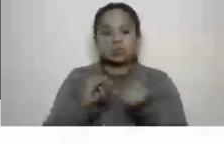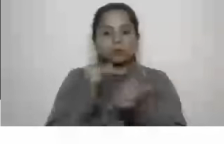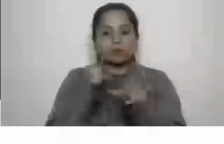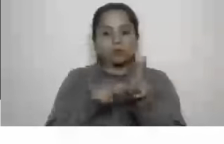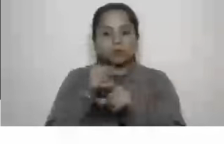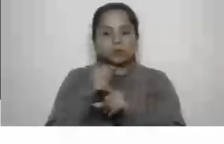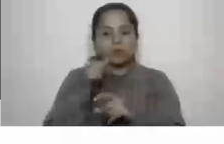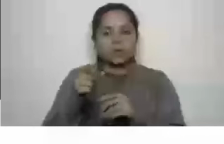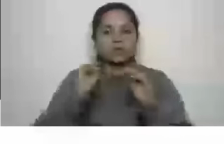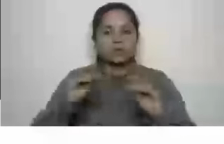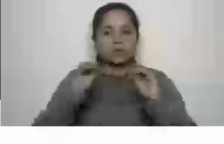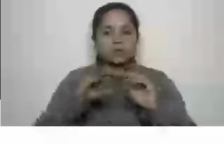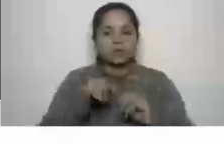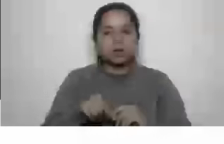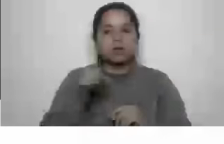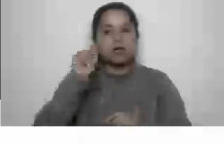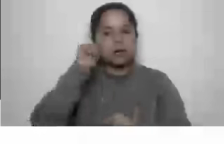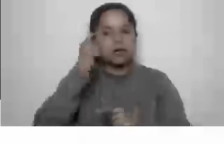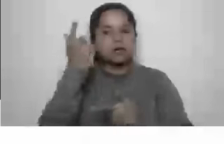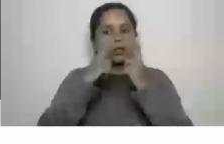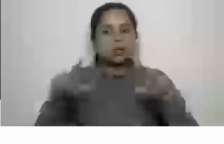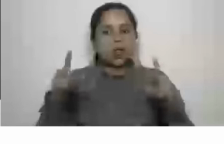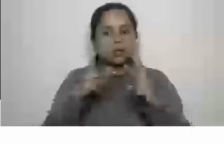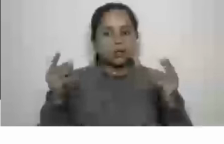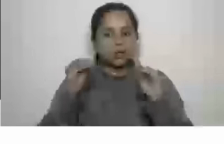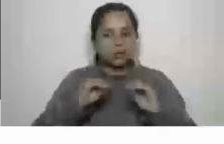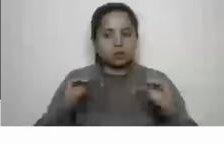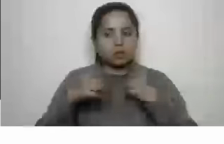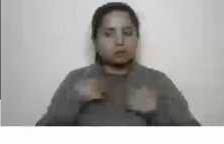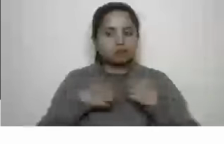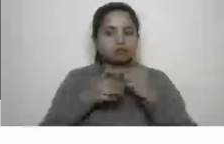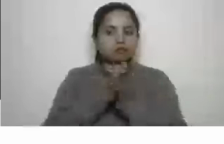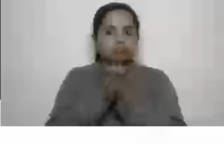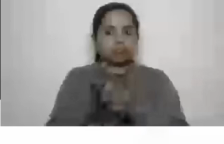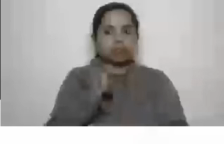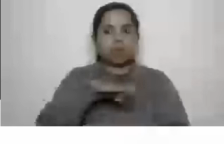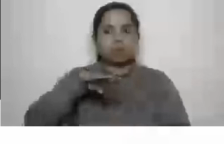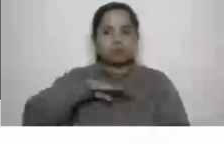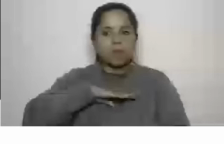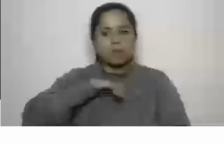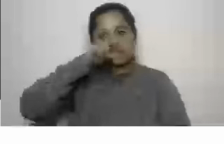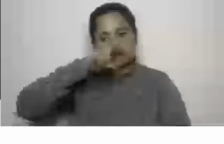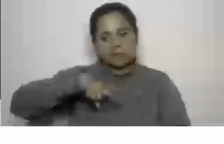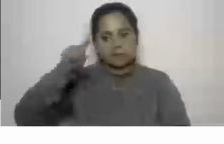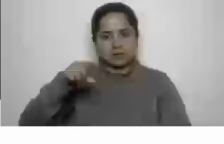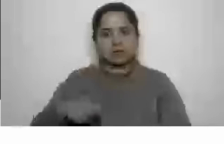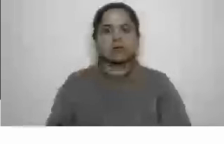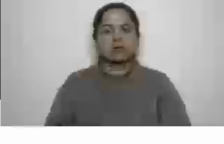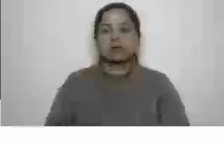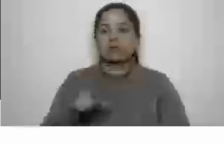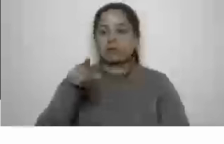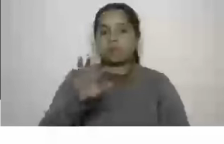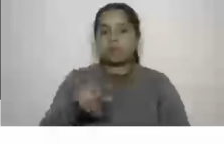primary teacher and an English language enthusiast from Maharashtra, India. He holds